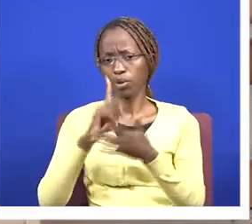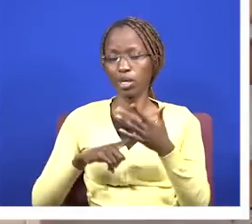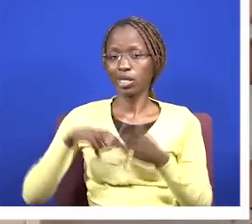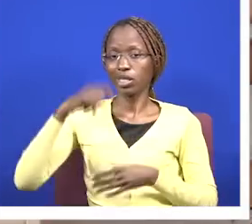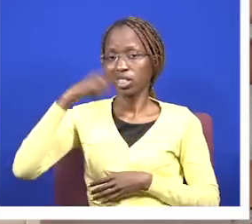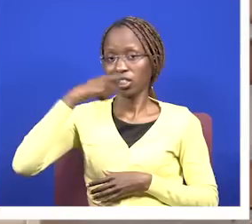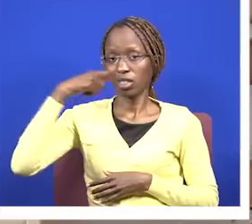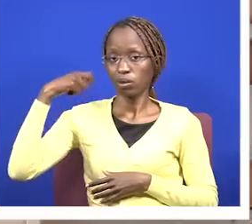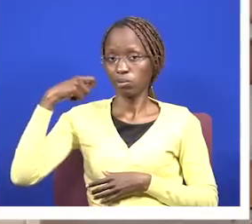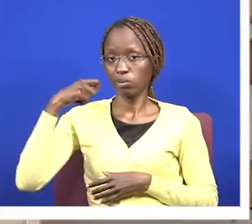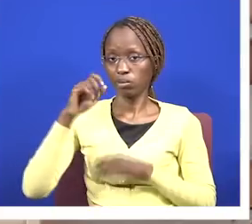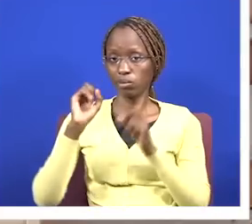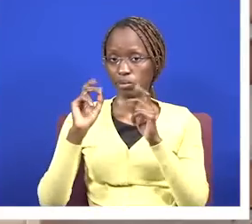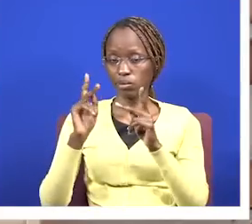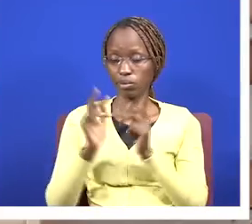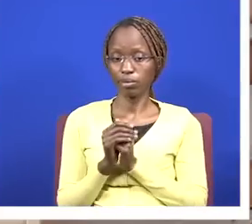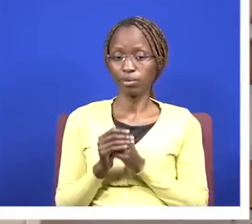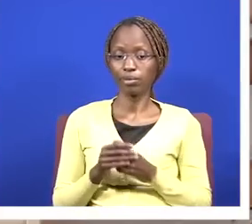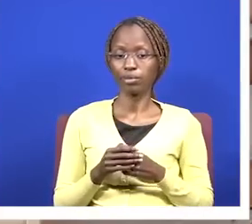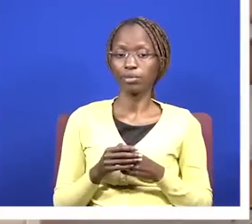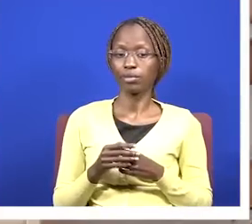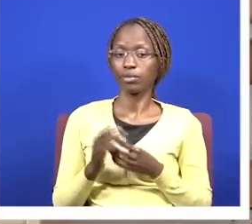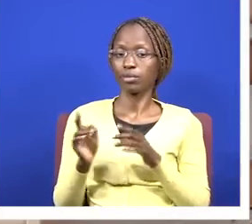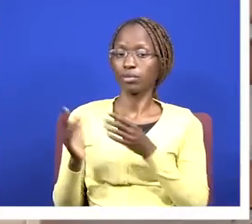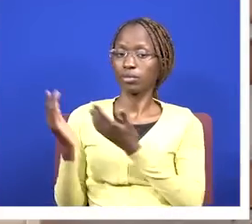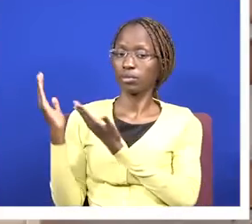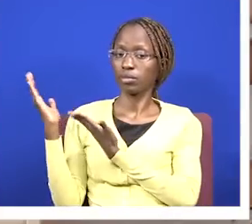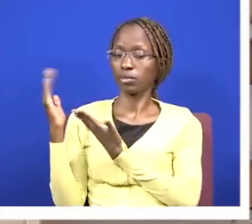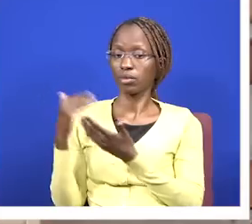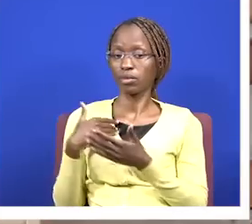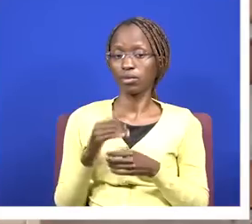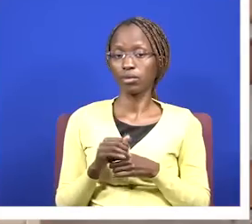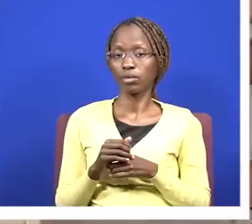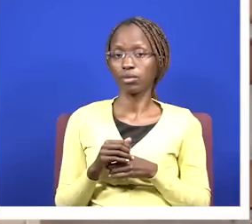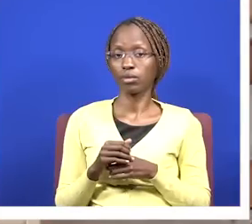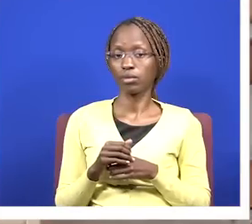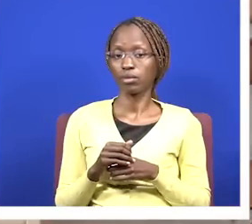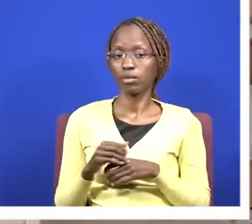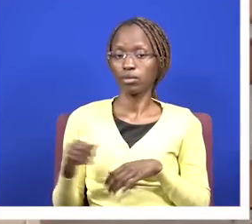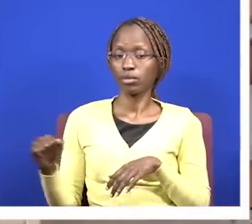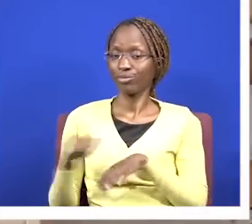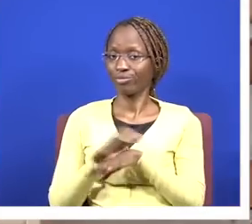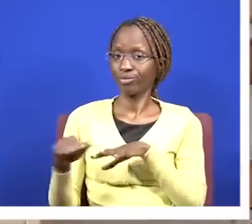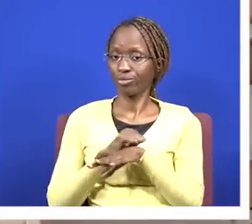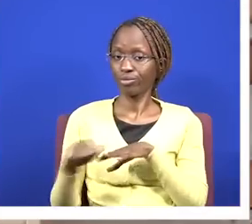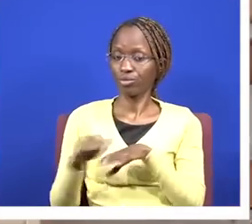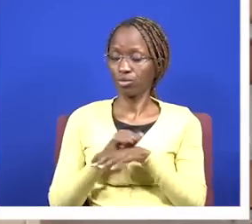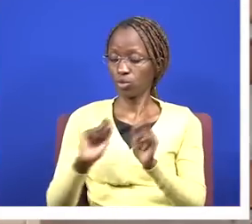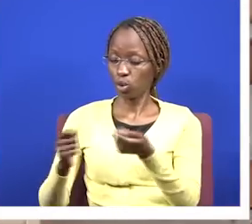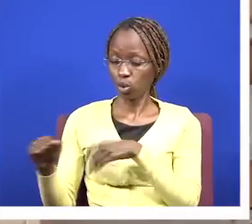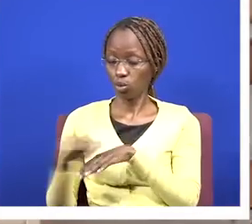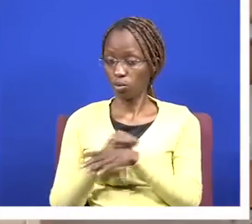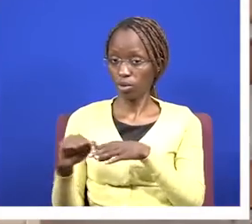brush our teeth. Okay, I also have something else. This is a shoe